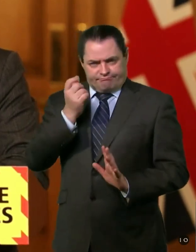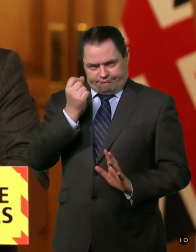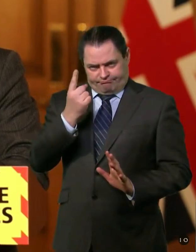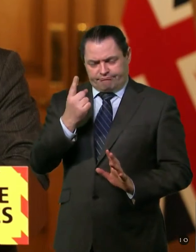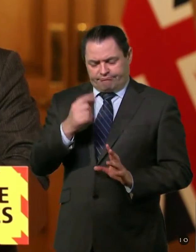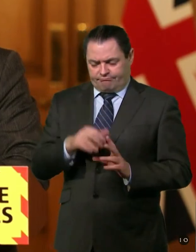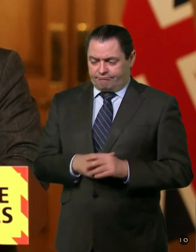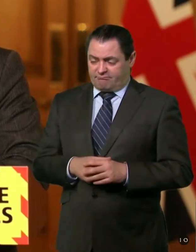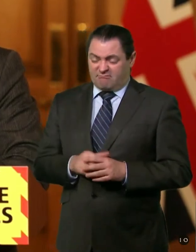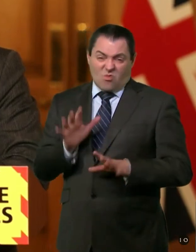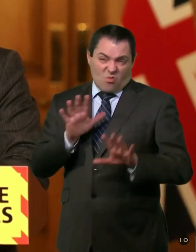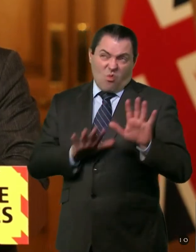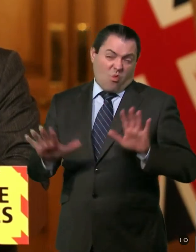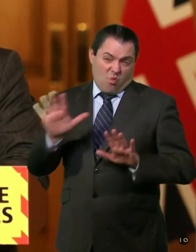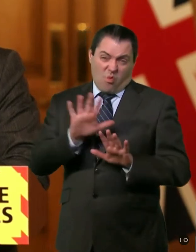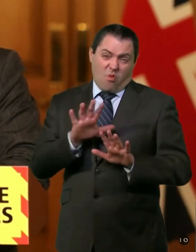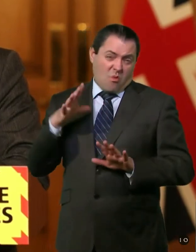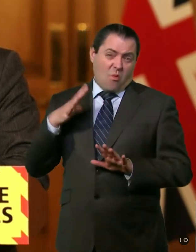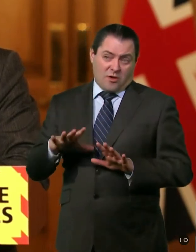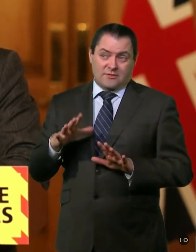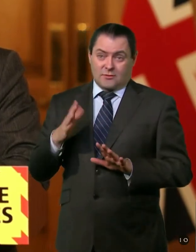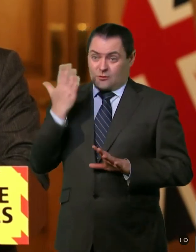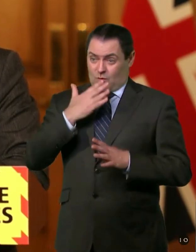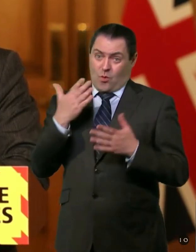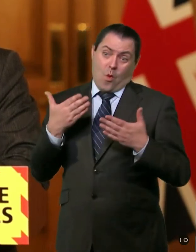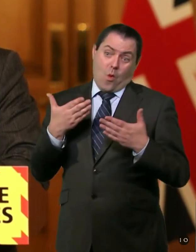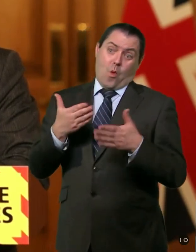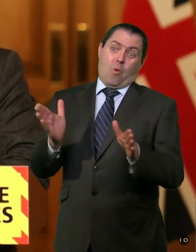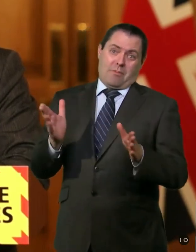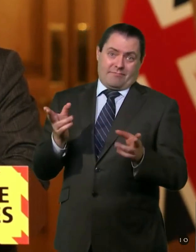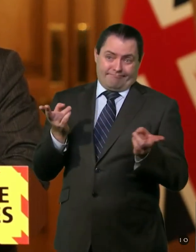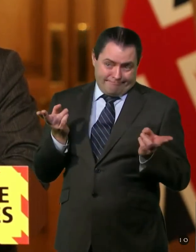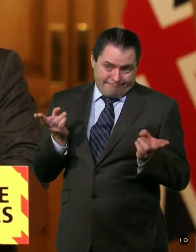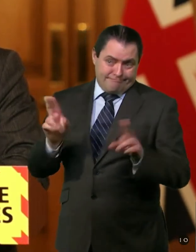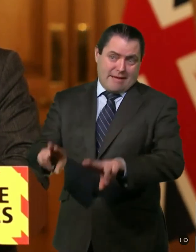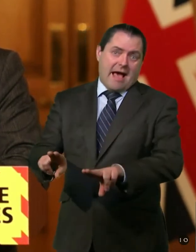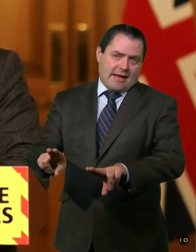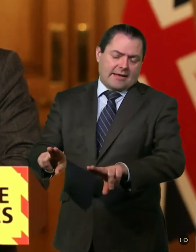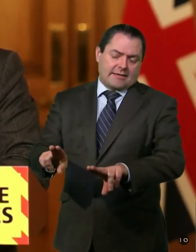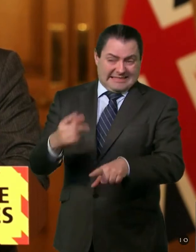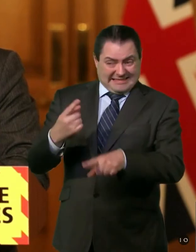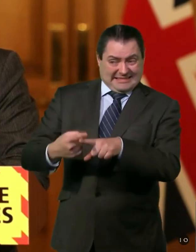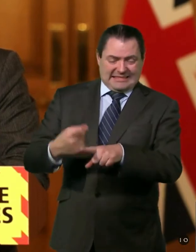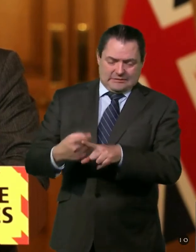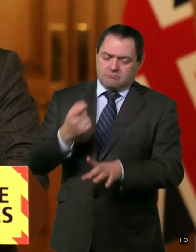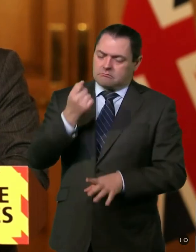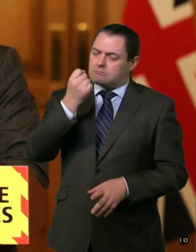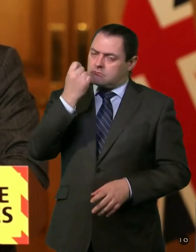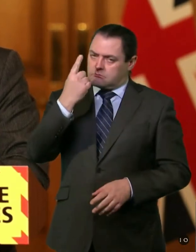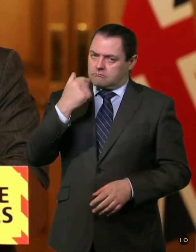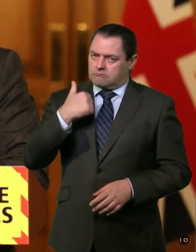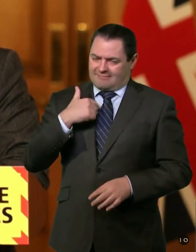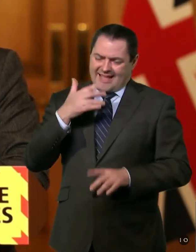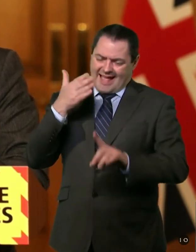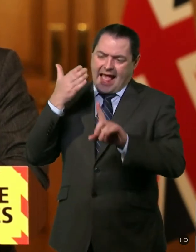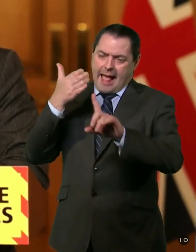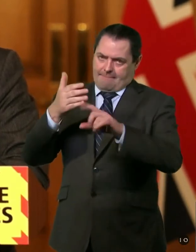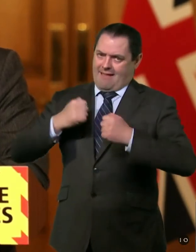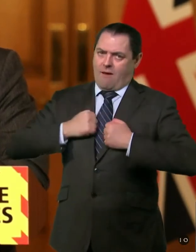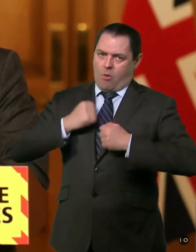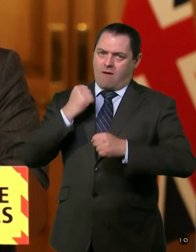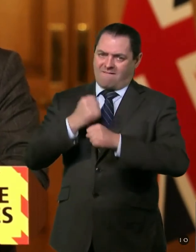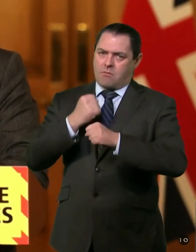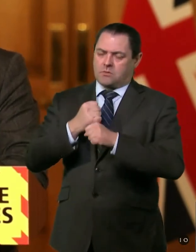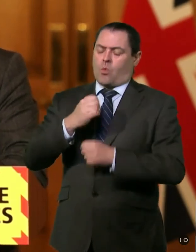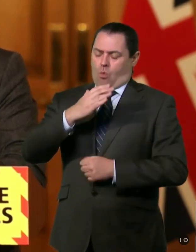as possible, and I can assure you that is the ambition of this government. But I also know, we all